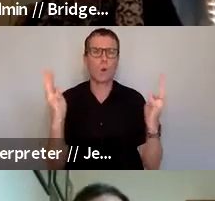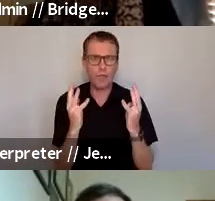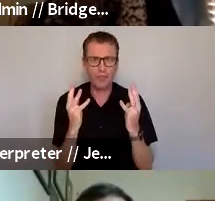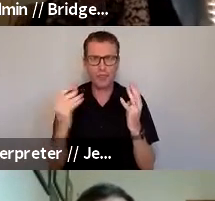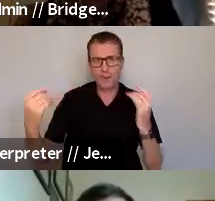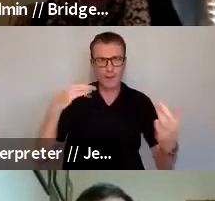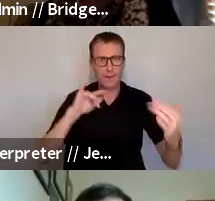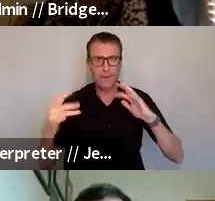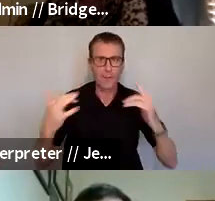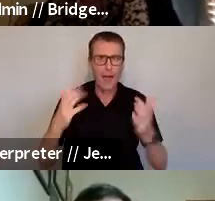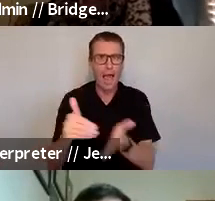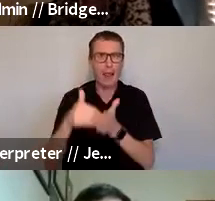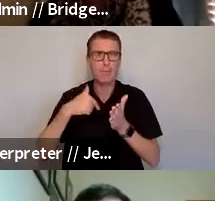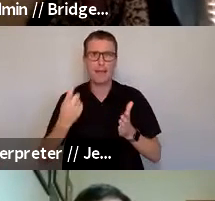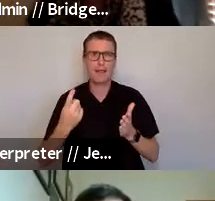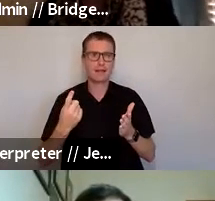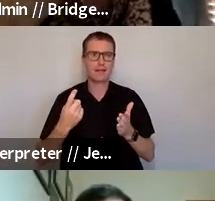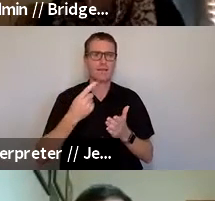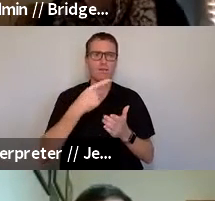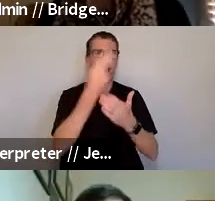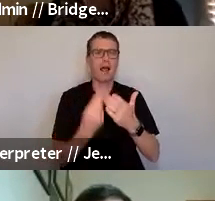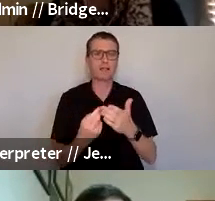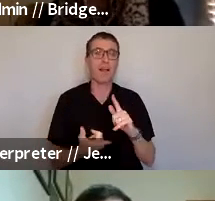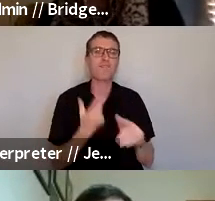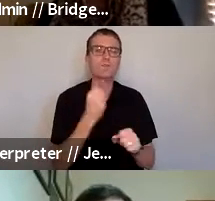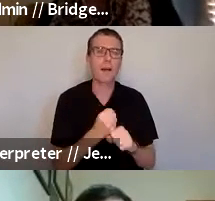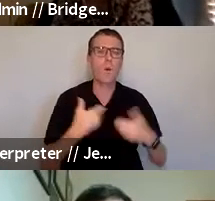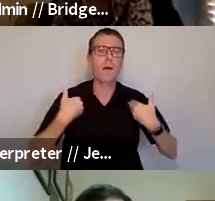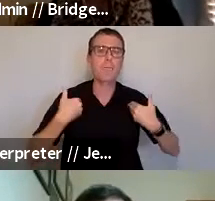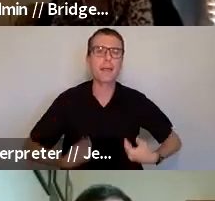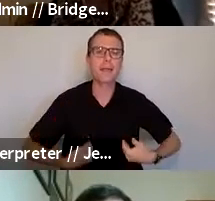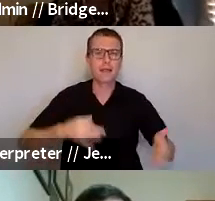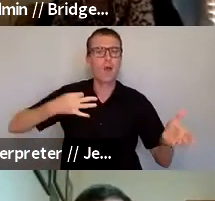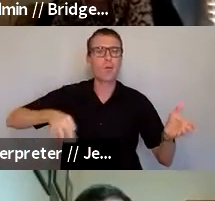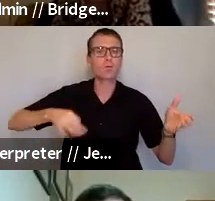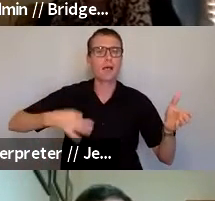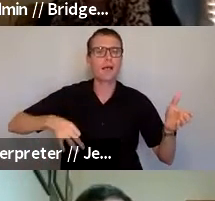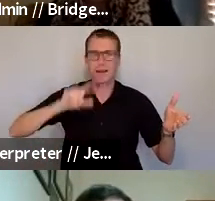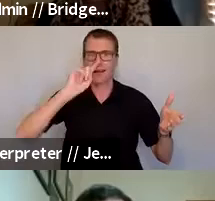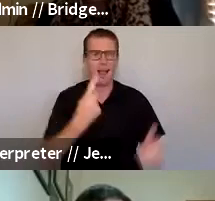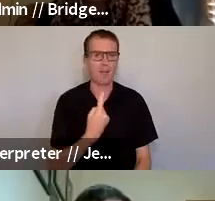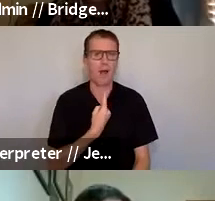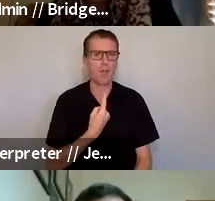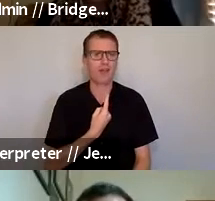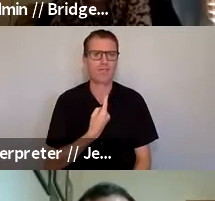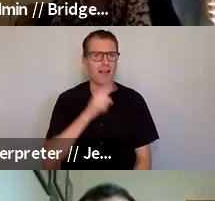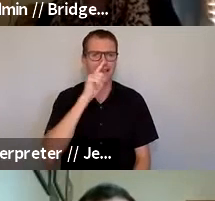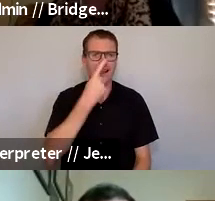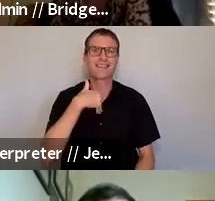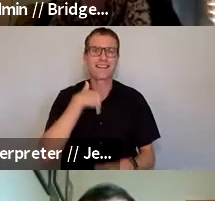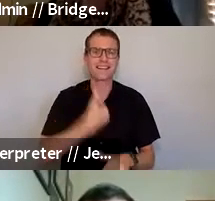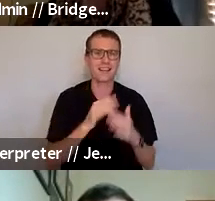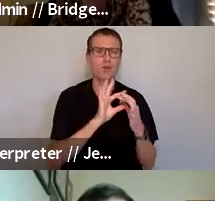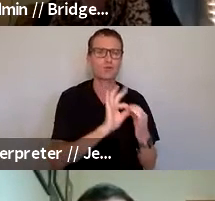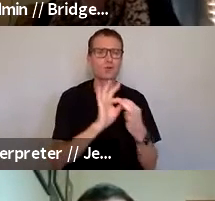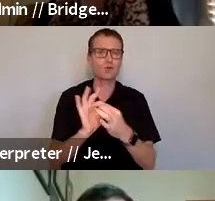I mean, I'm a musician and I can't put on an improvised music concert. The technology is not there yet. And it might be